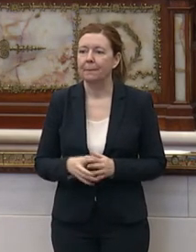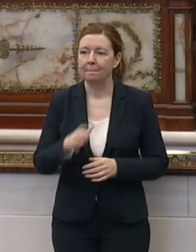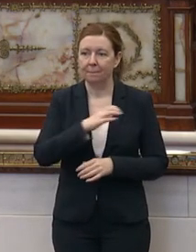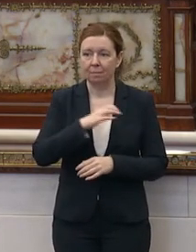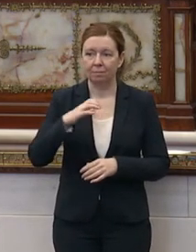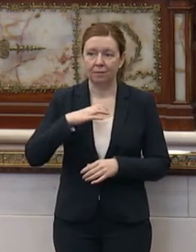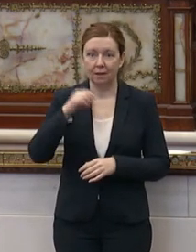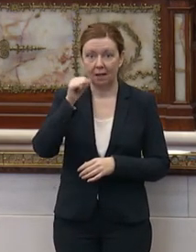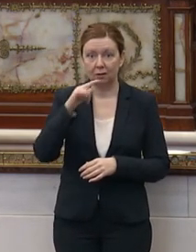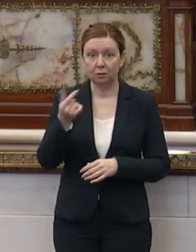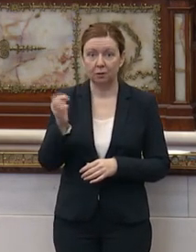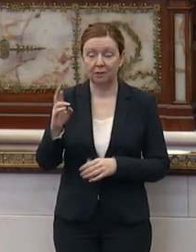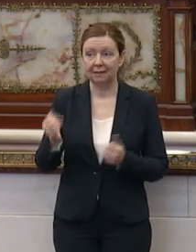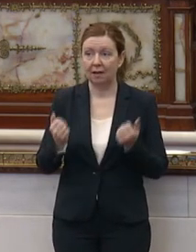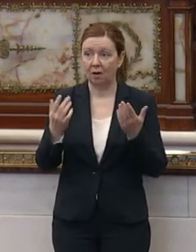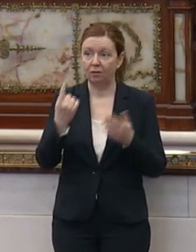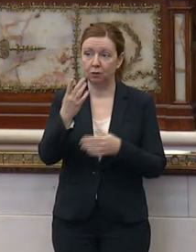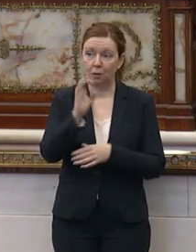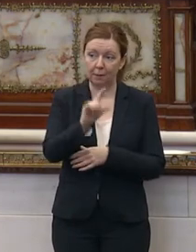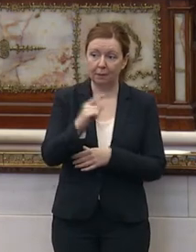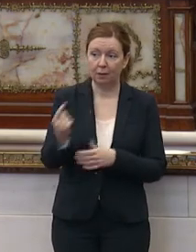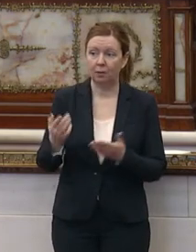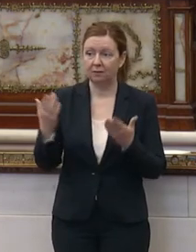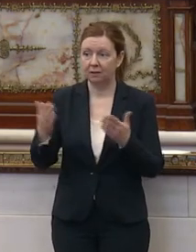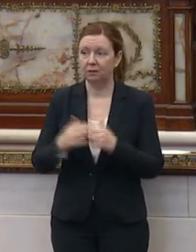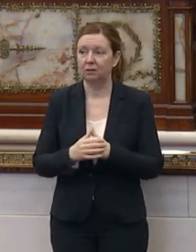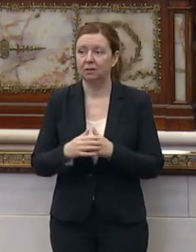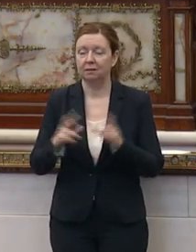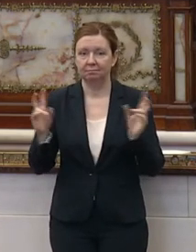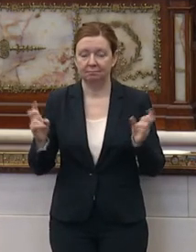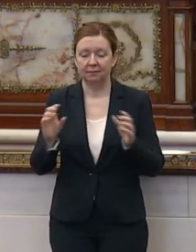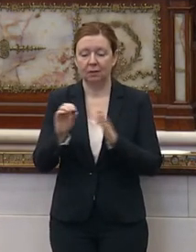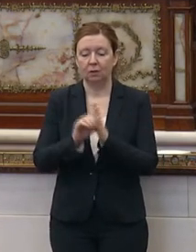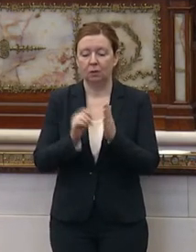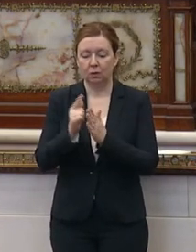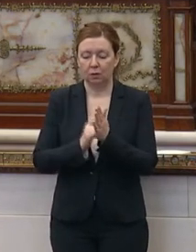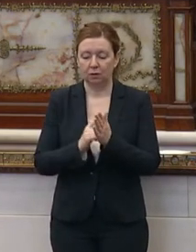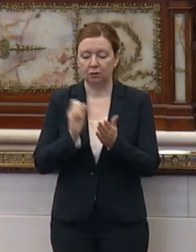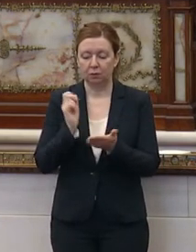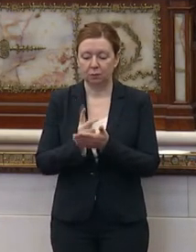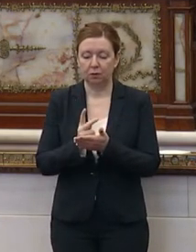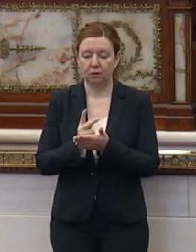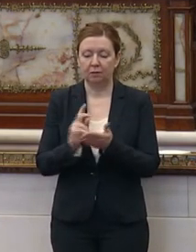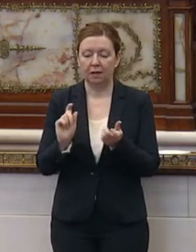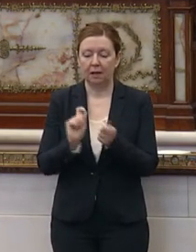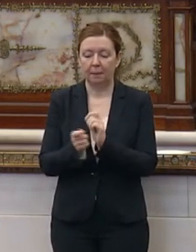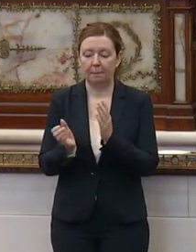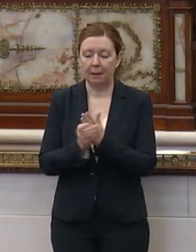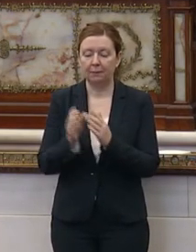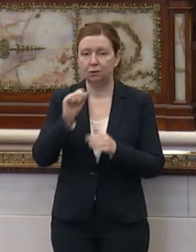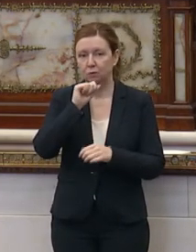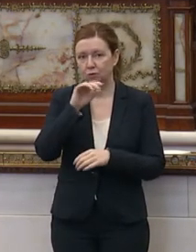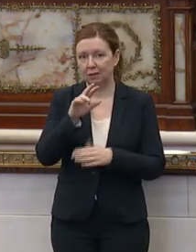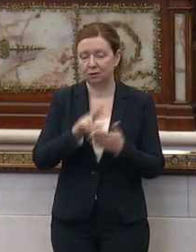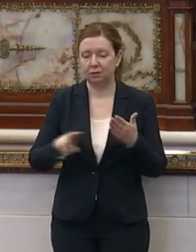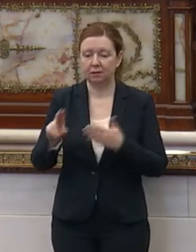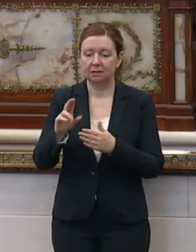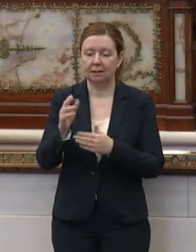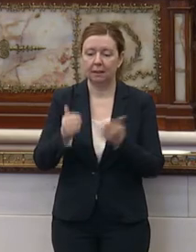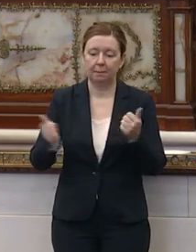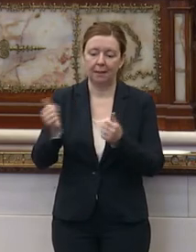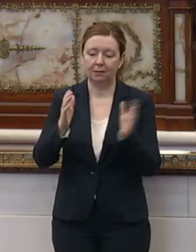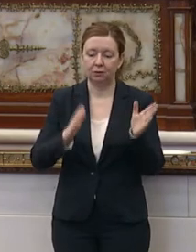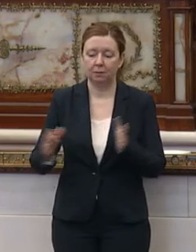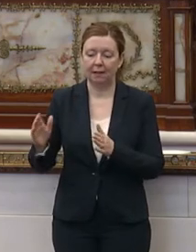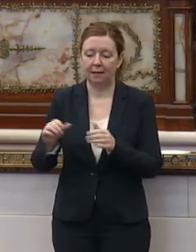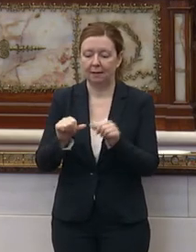Councilwoman Gauthier offers one bill and one resolution entitled an ordinance to approve amendments to the Drexel University Master Plan in the